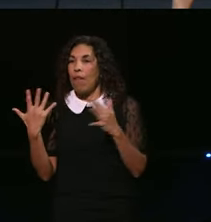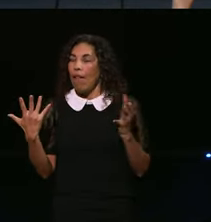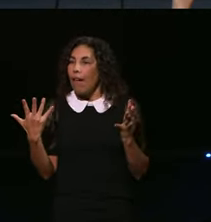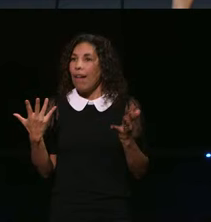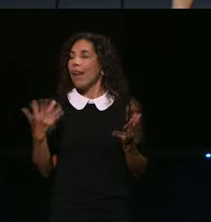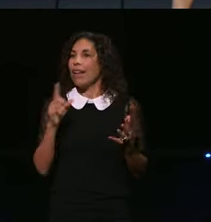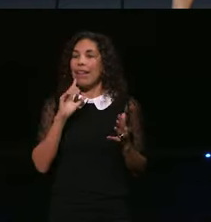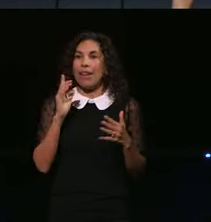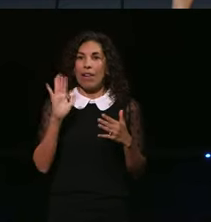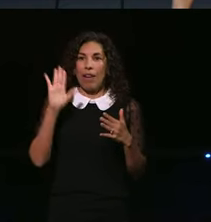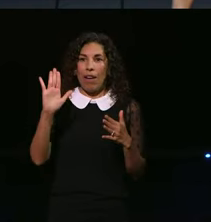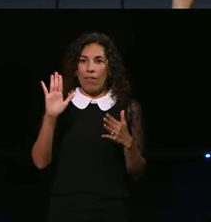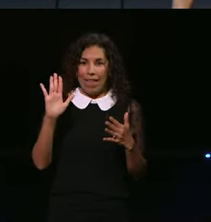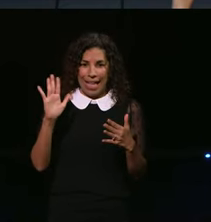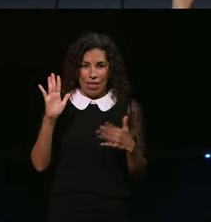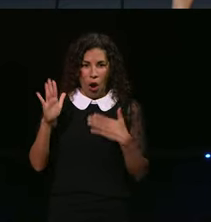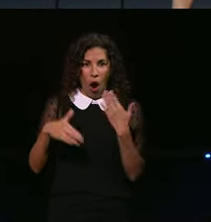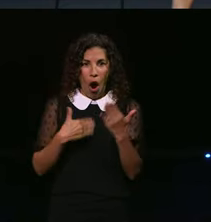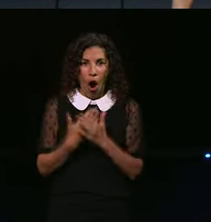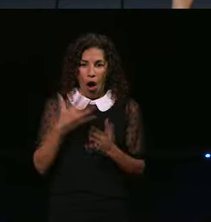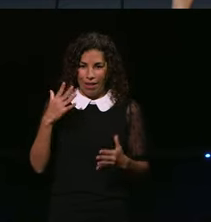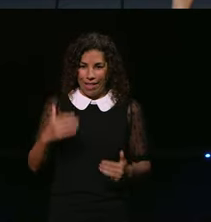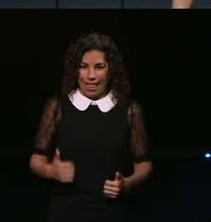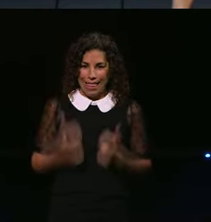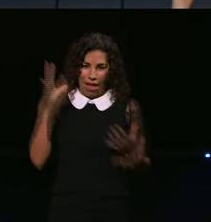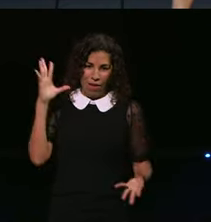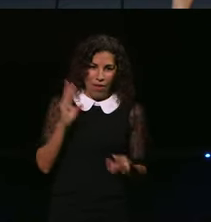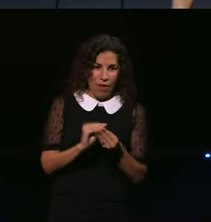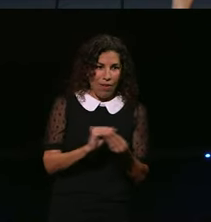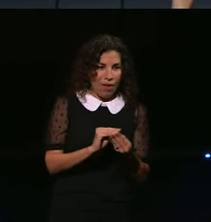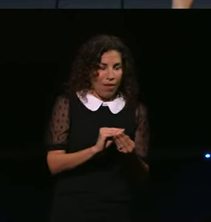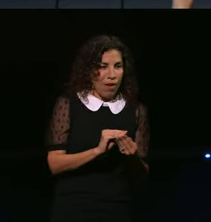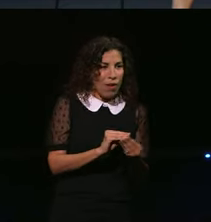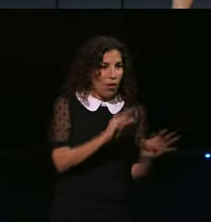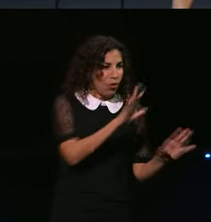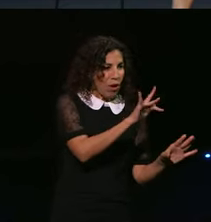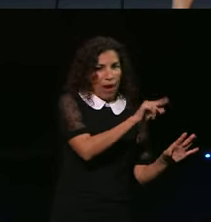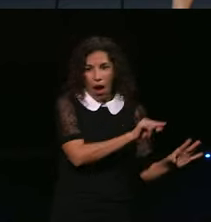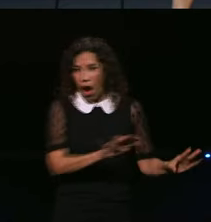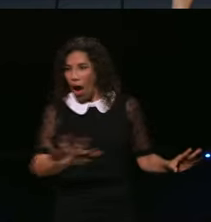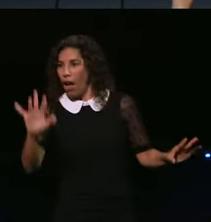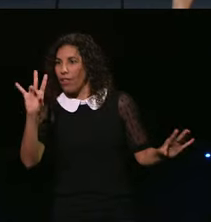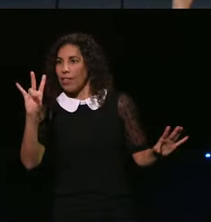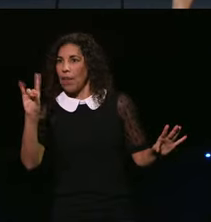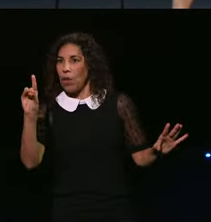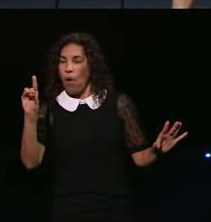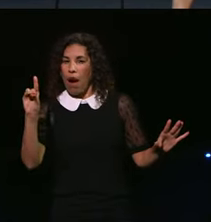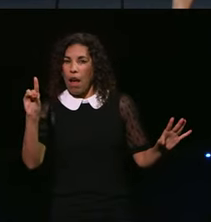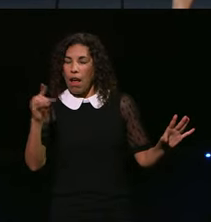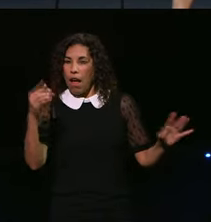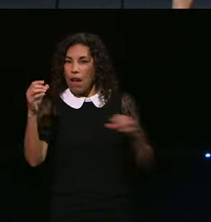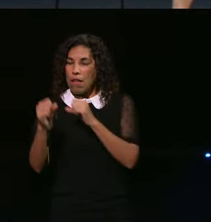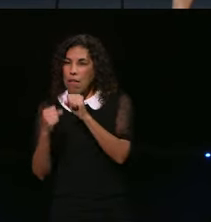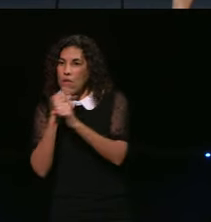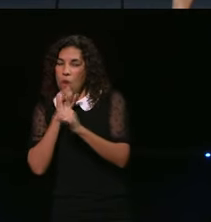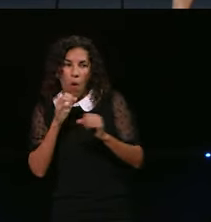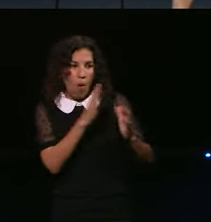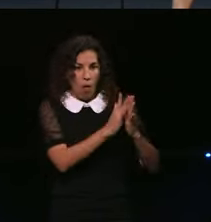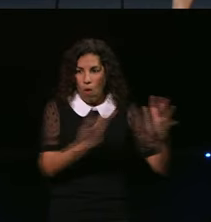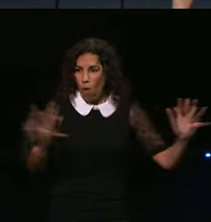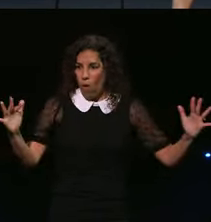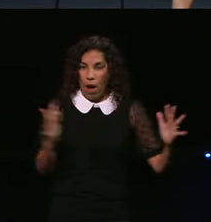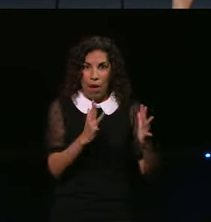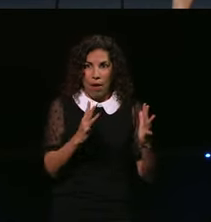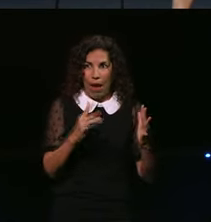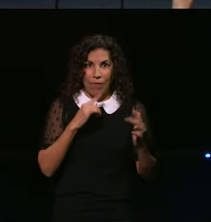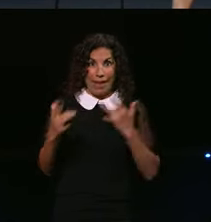going through his whole life, you know, like from 25 and 71 years old. And so I was very excited, but I was very